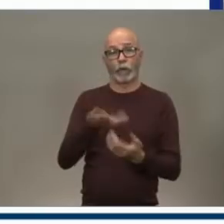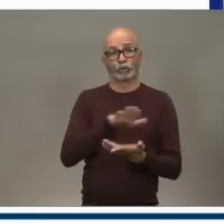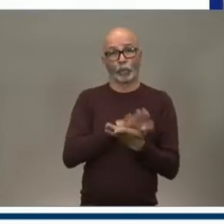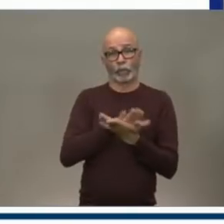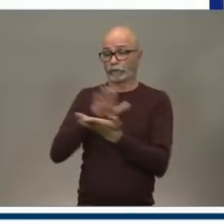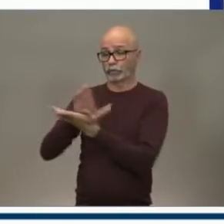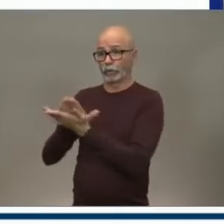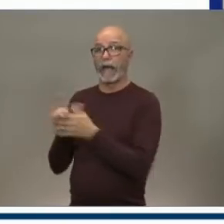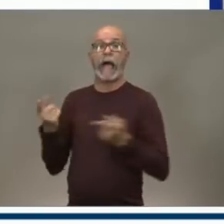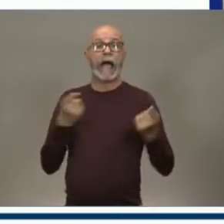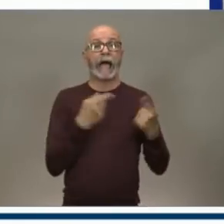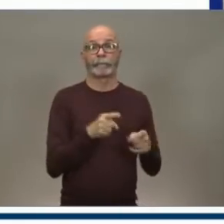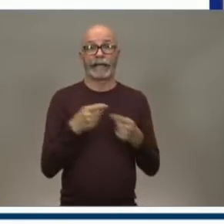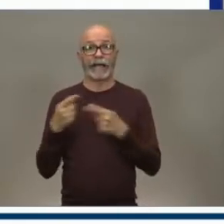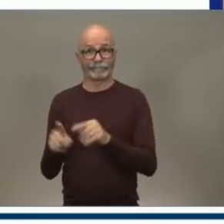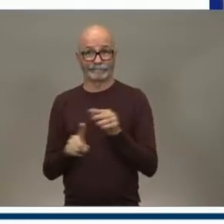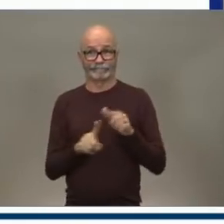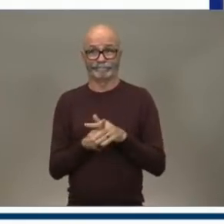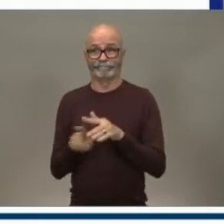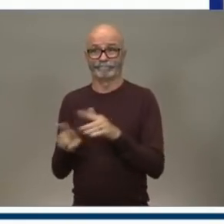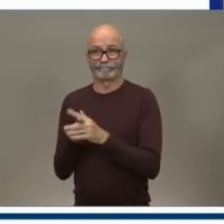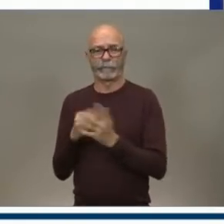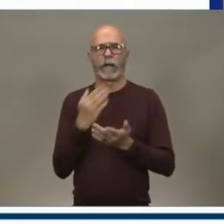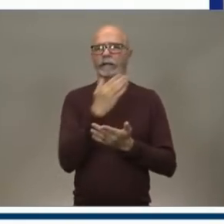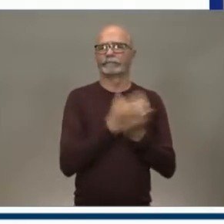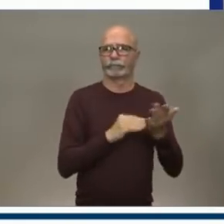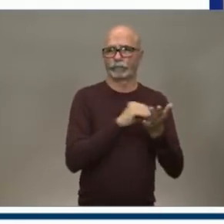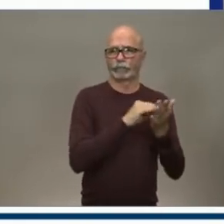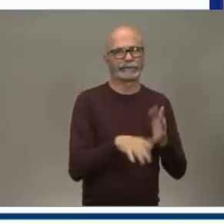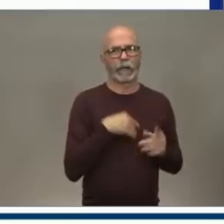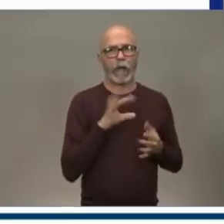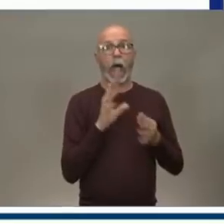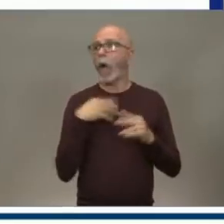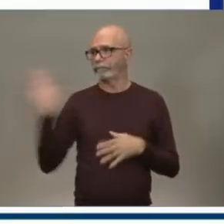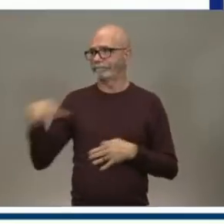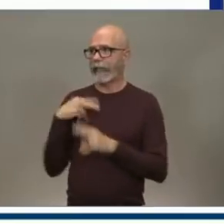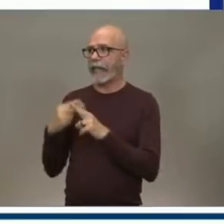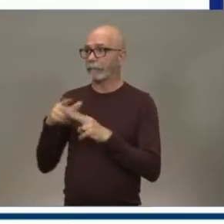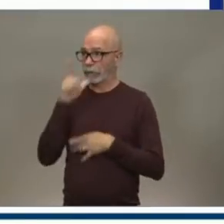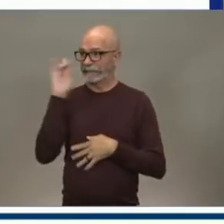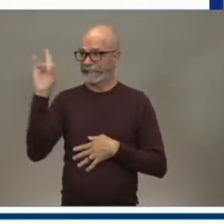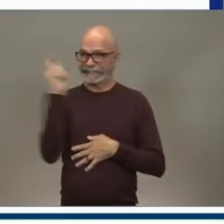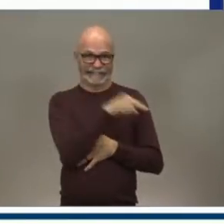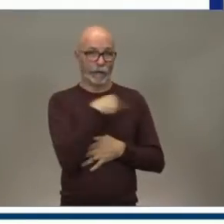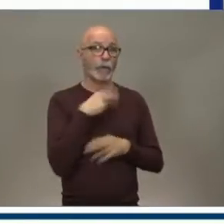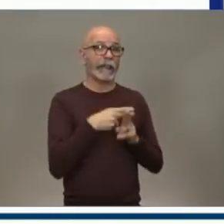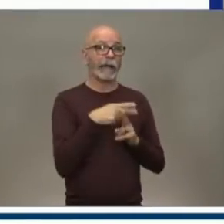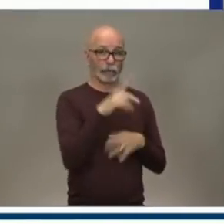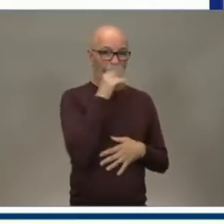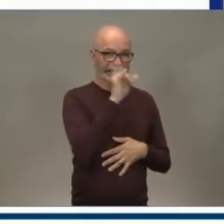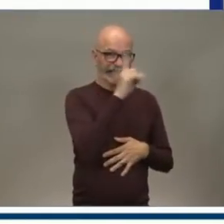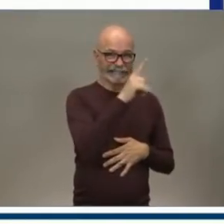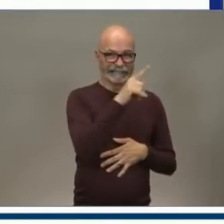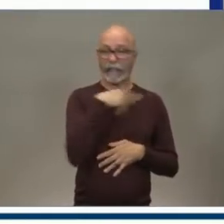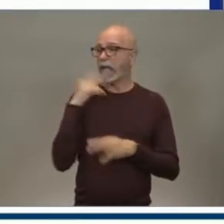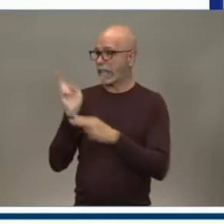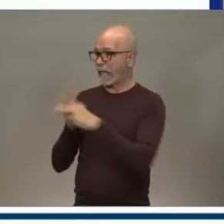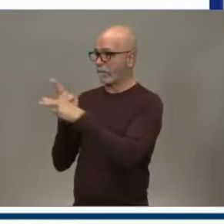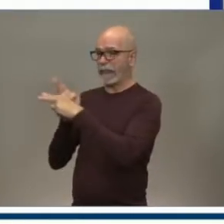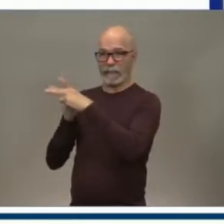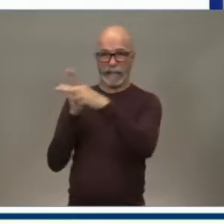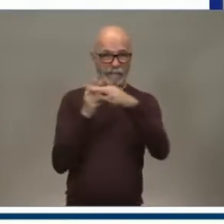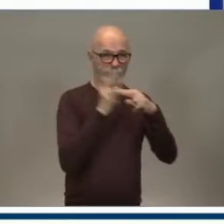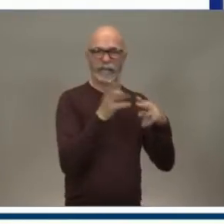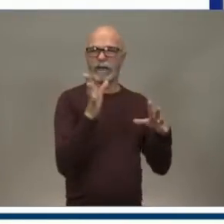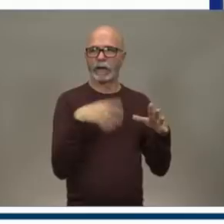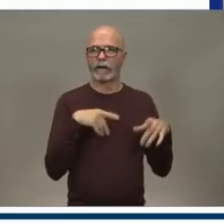of those schools are trying to attach names to those cases. If you are part of the naming and shaming game, then you are part of a bullying